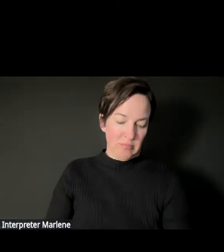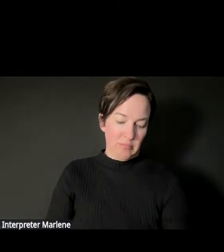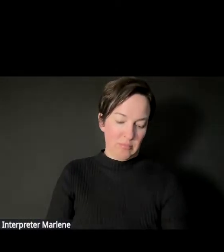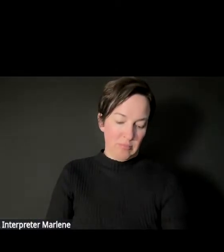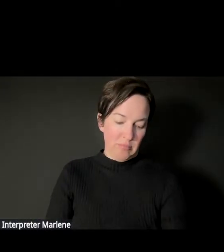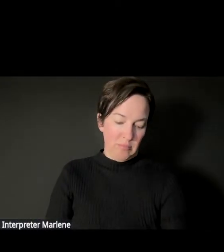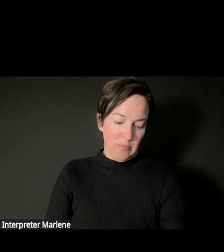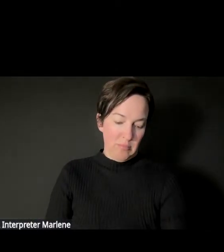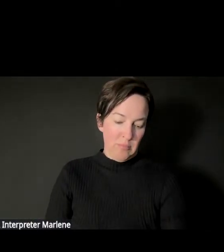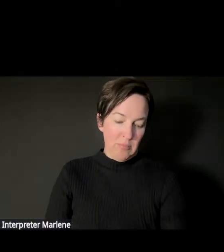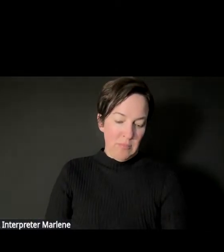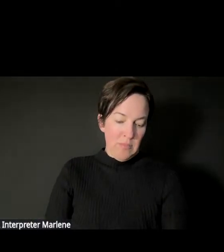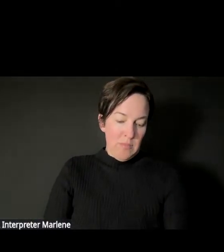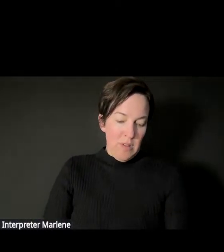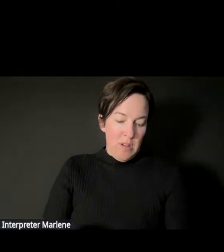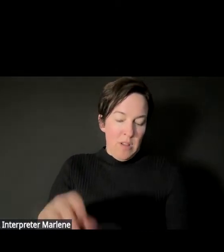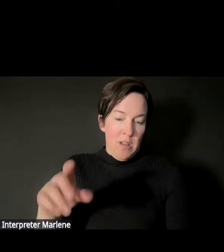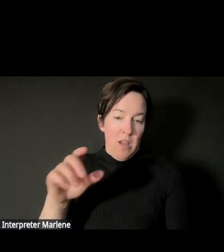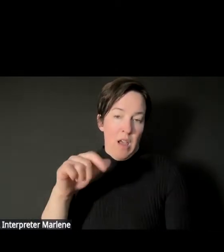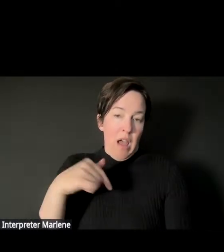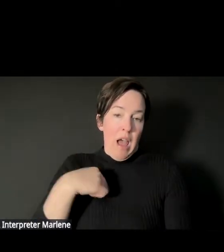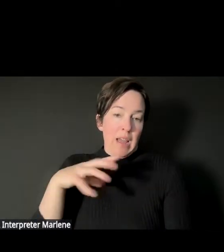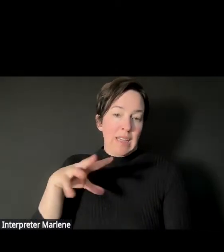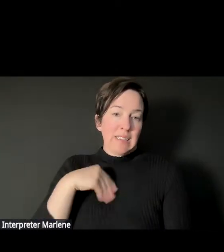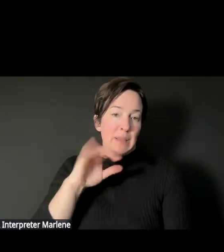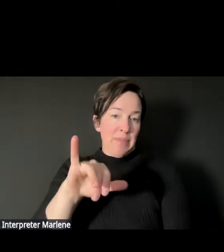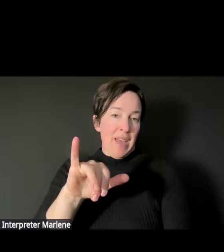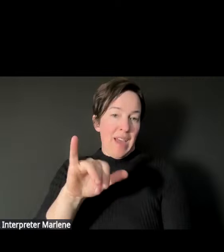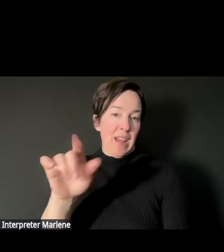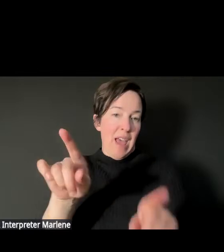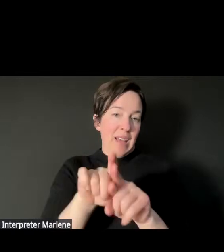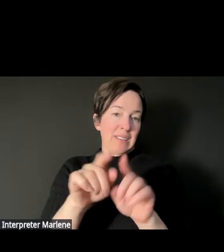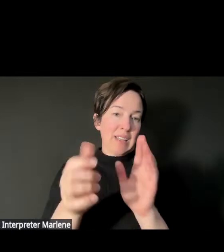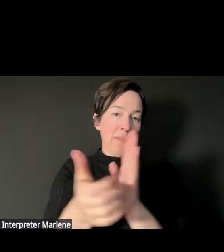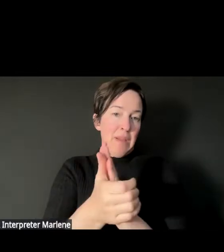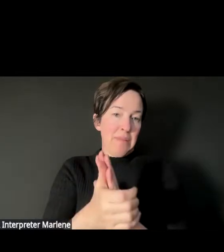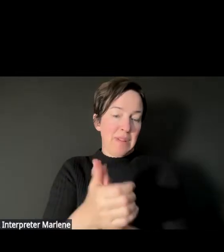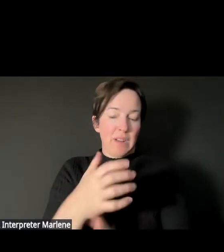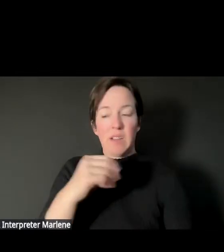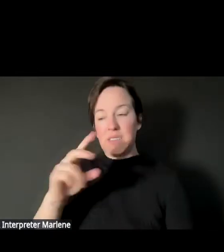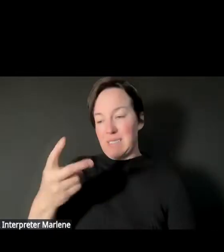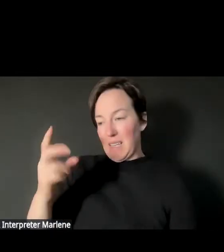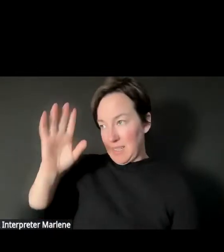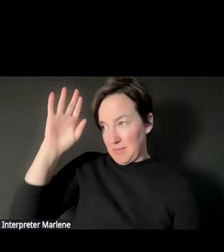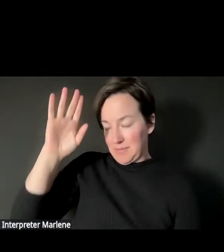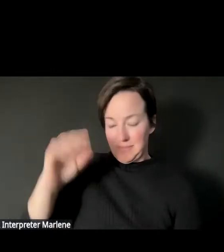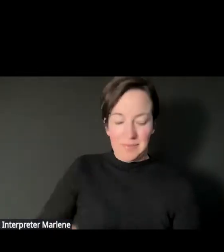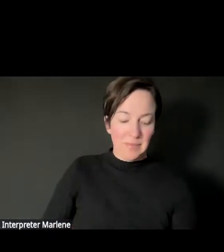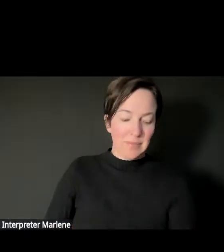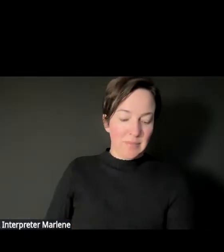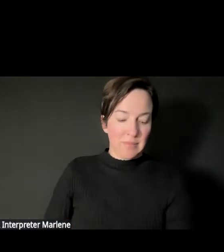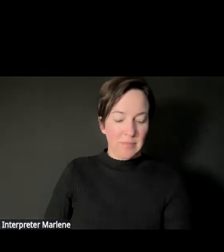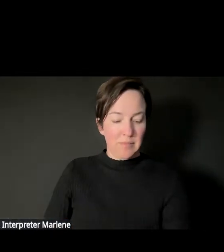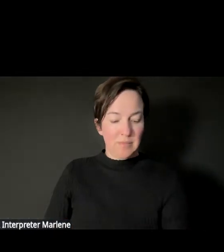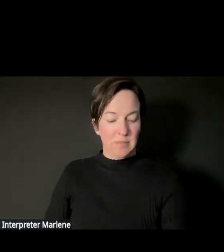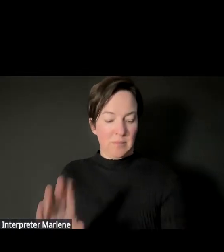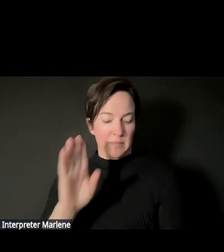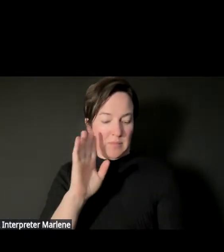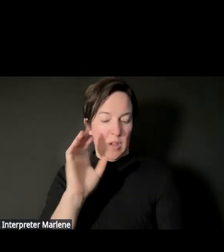I I accept that as an amendment. And I second that amendment. Okay. So we're gonna, okay.